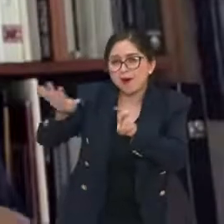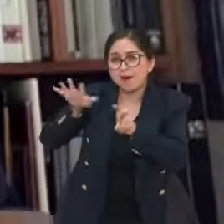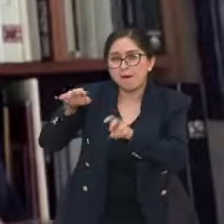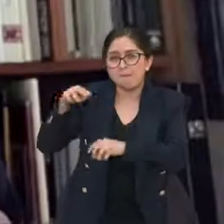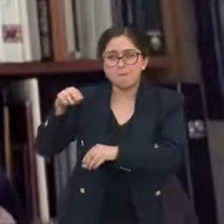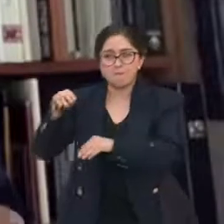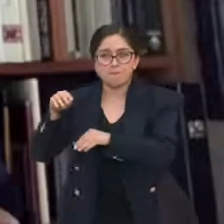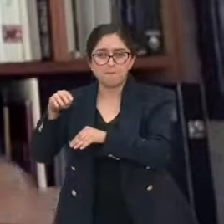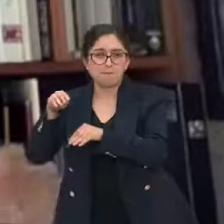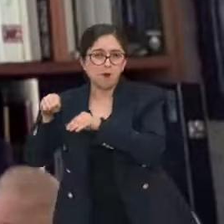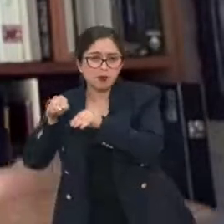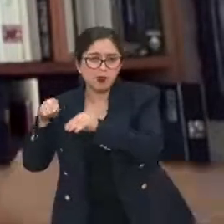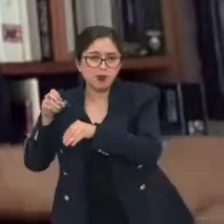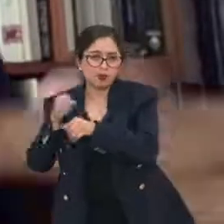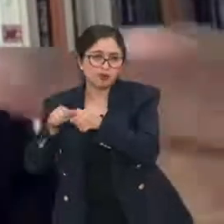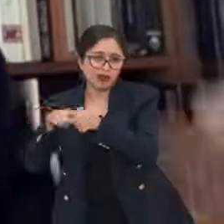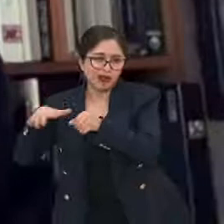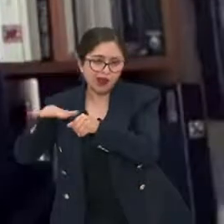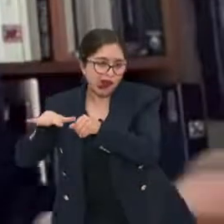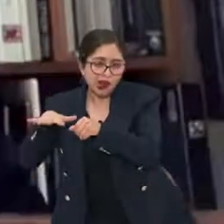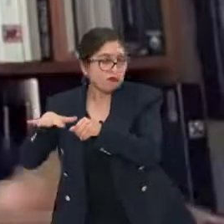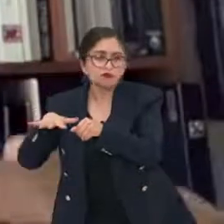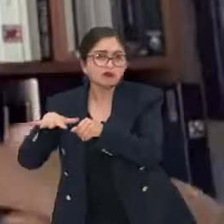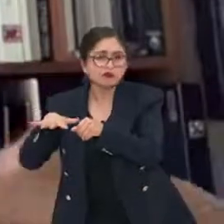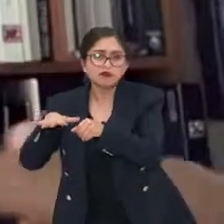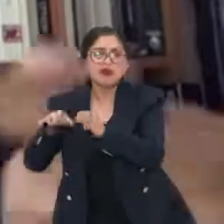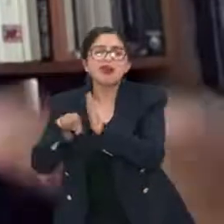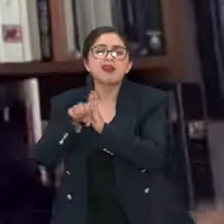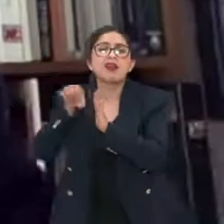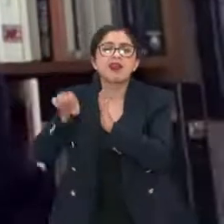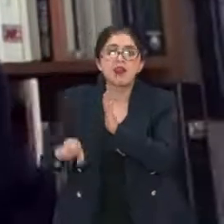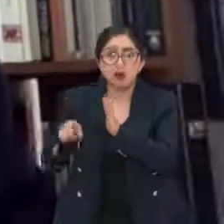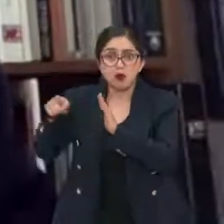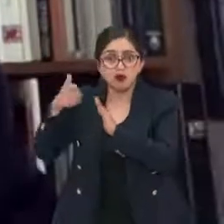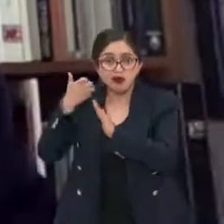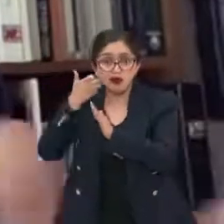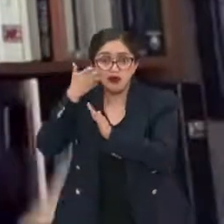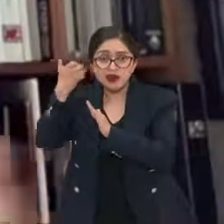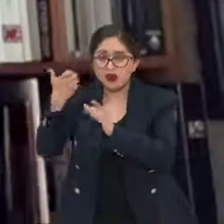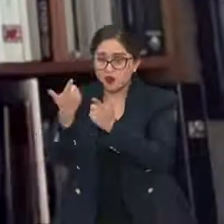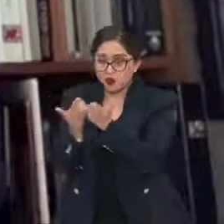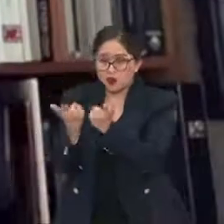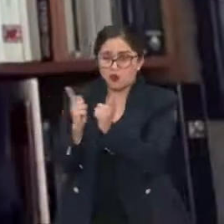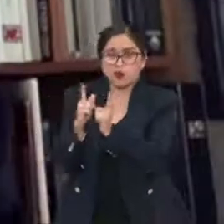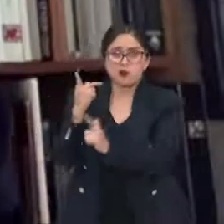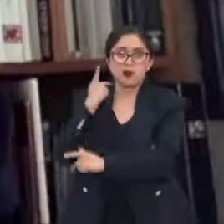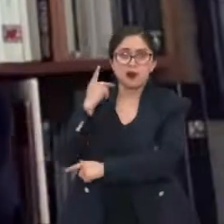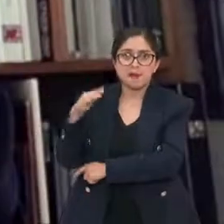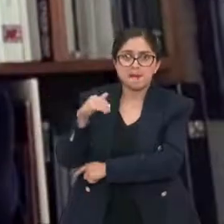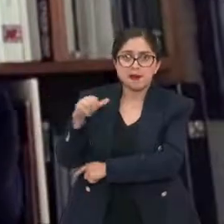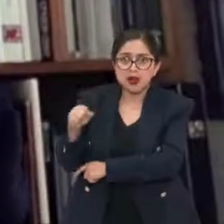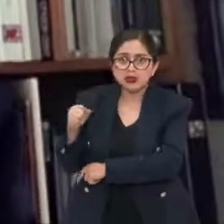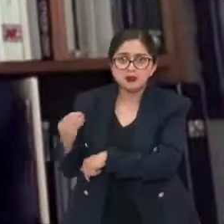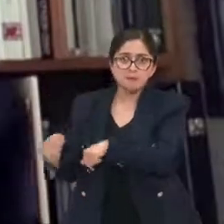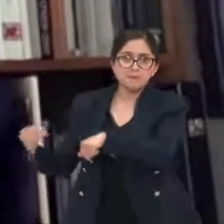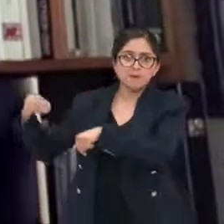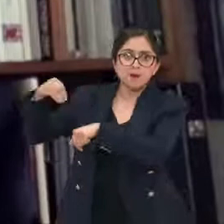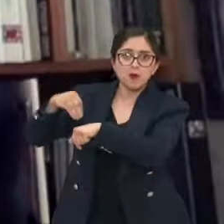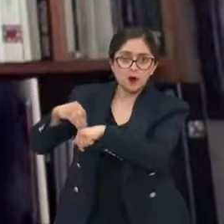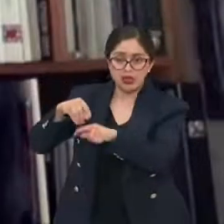the social Movimiento Socialismo, it is not a relationship that was assumed by the